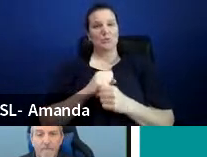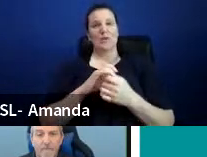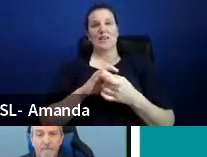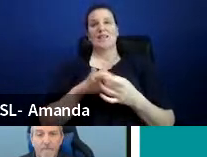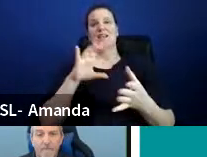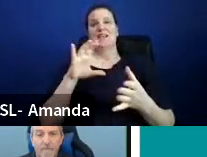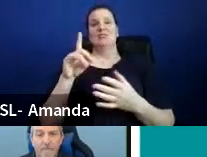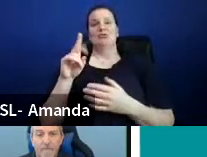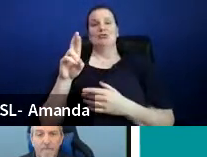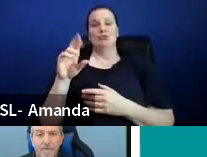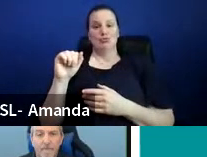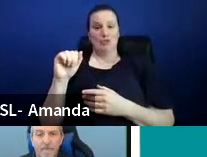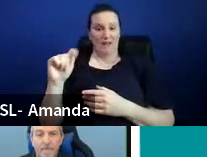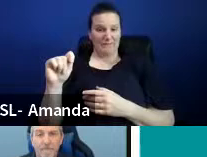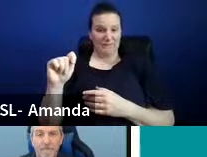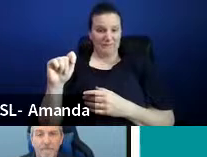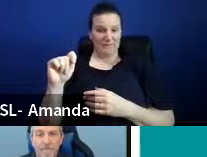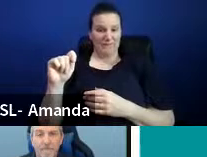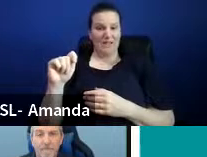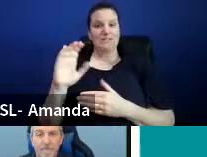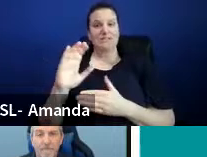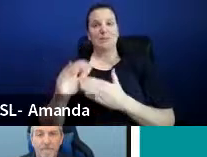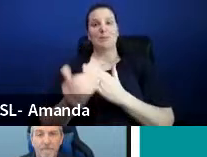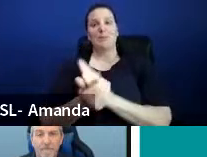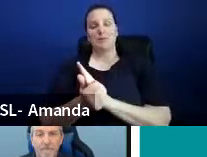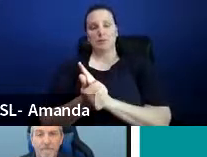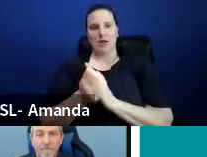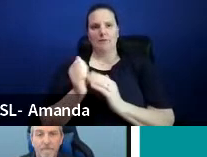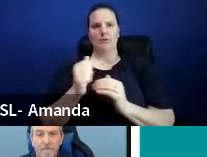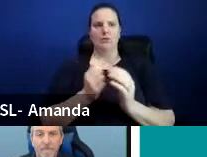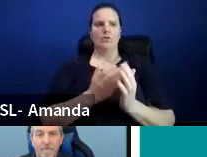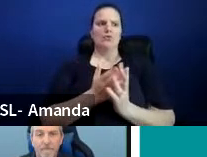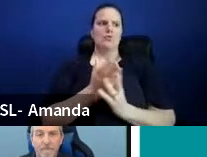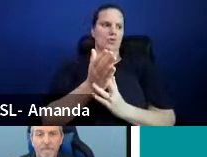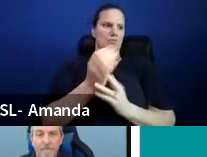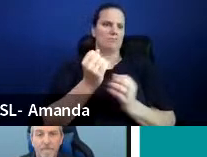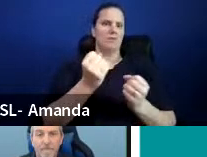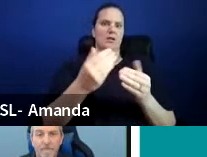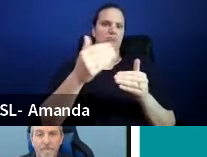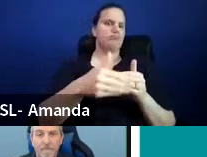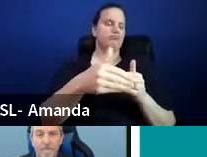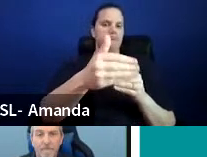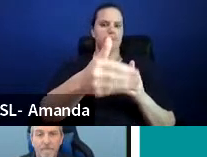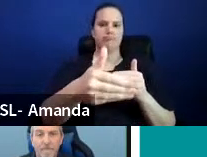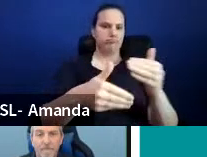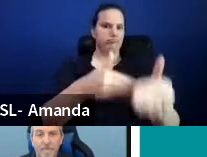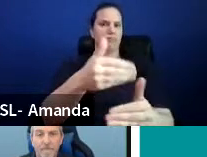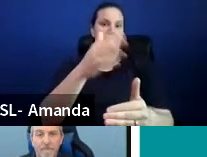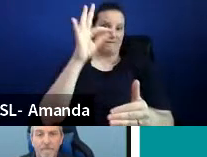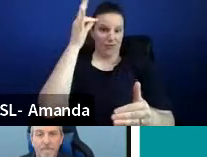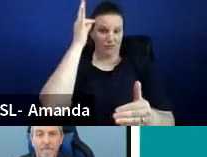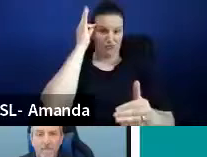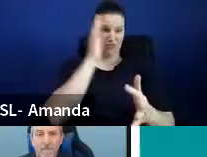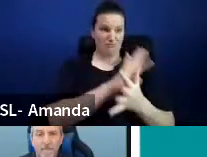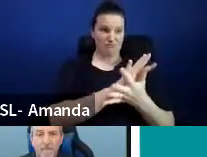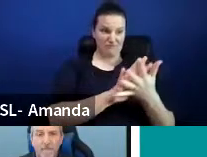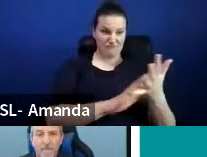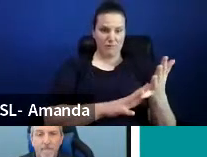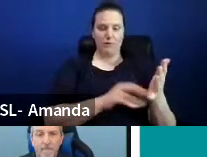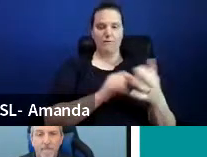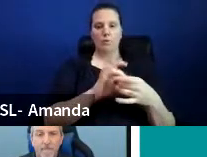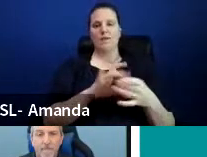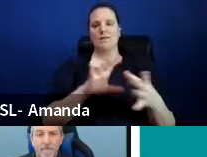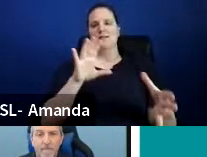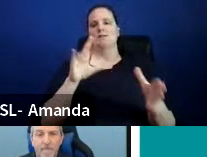draft supplemental. It has to go through a number of federal processes to get to that release. We have to have